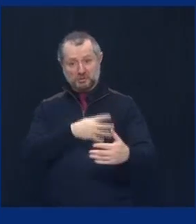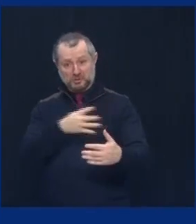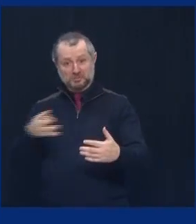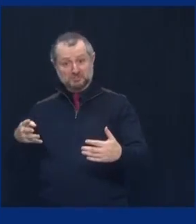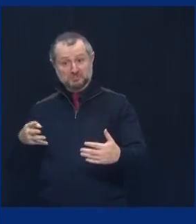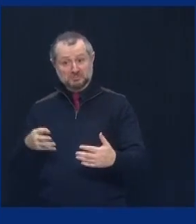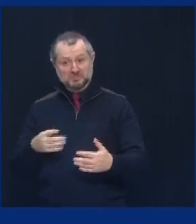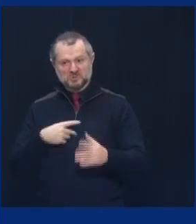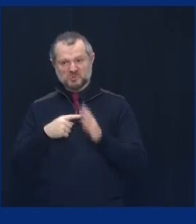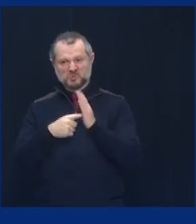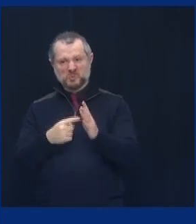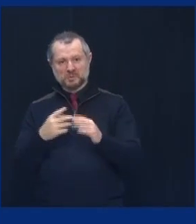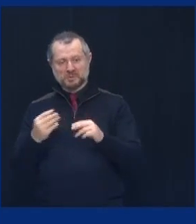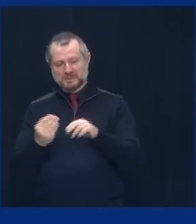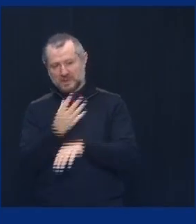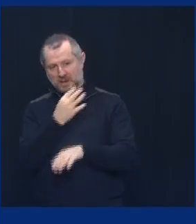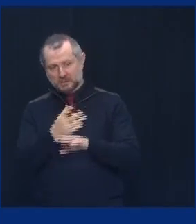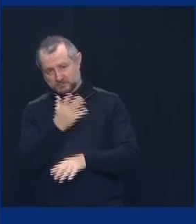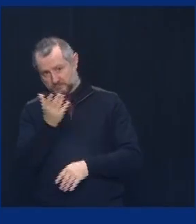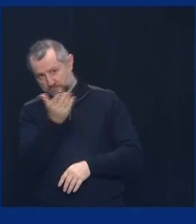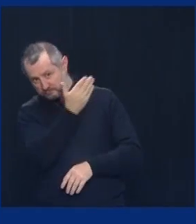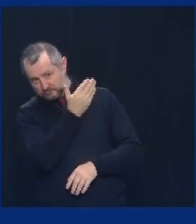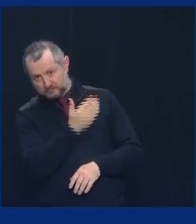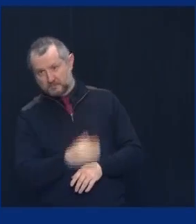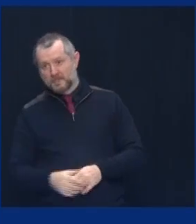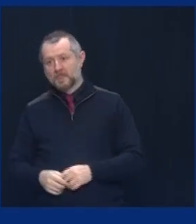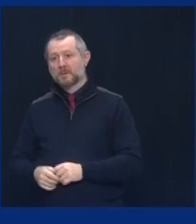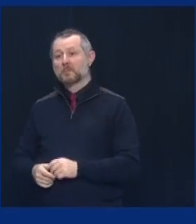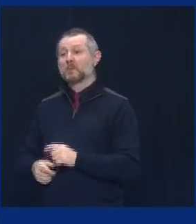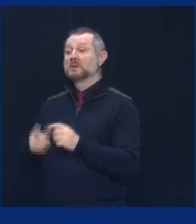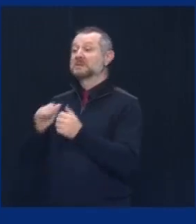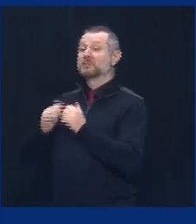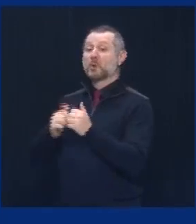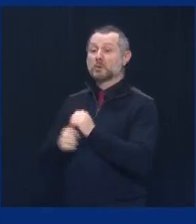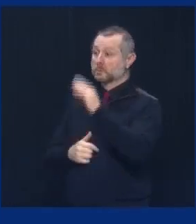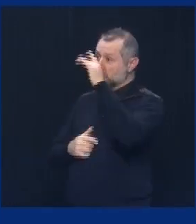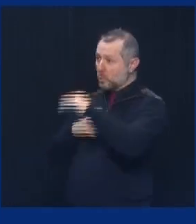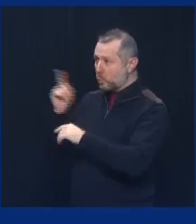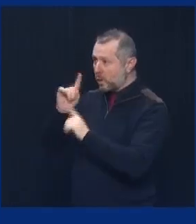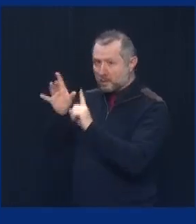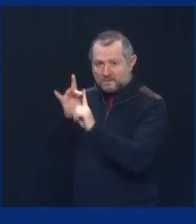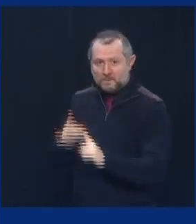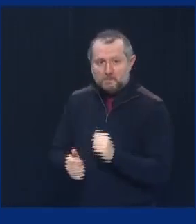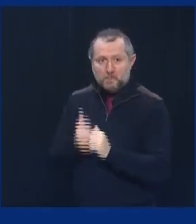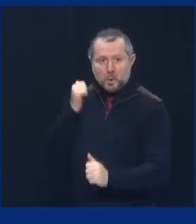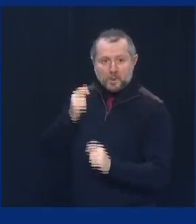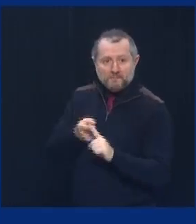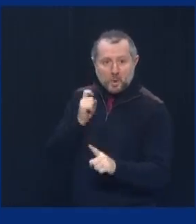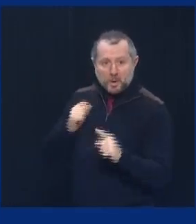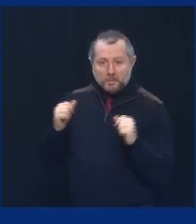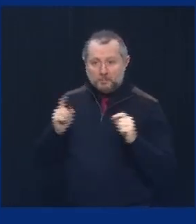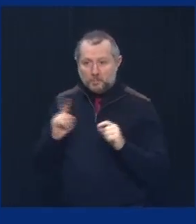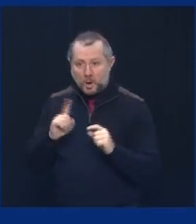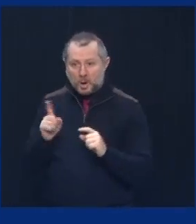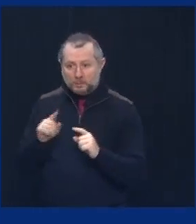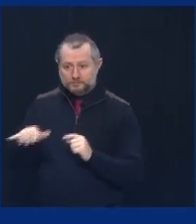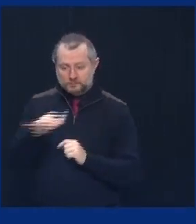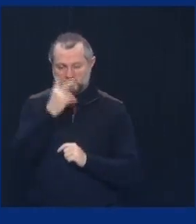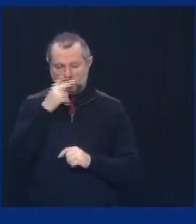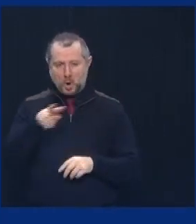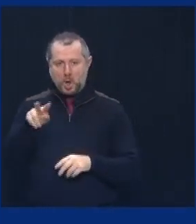sports? You see sports way up towards the top on